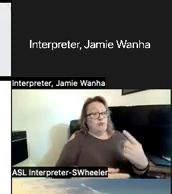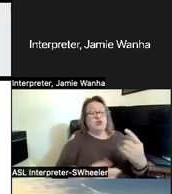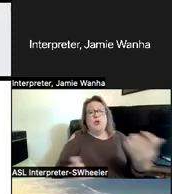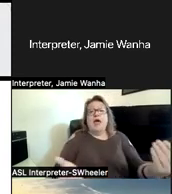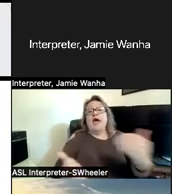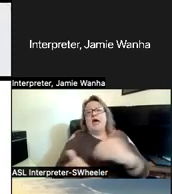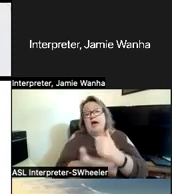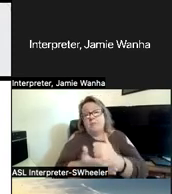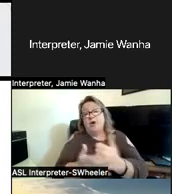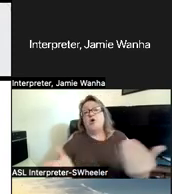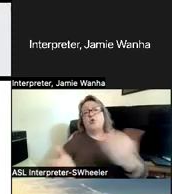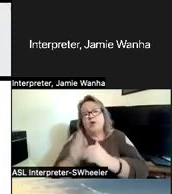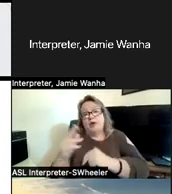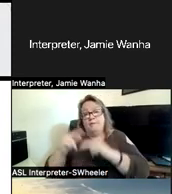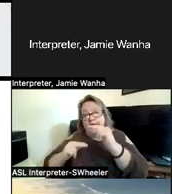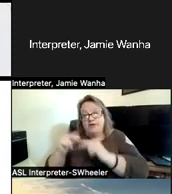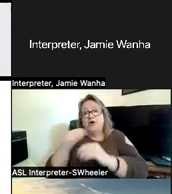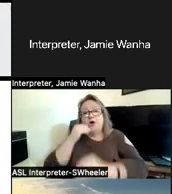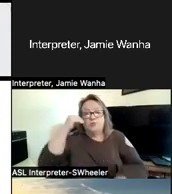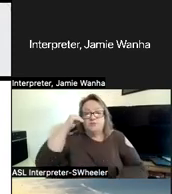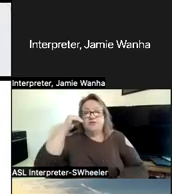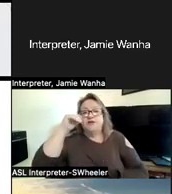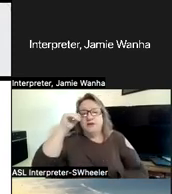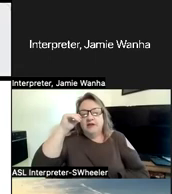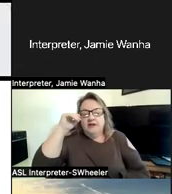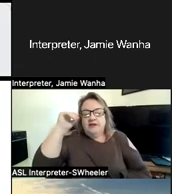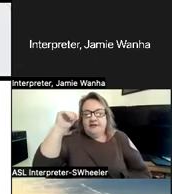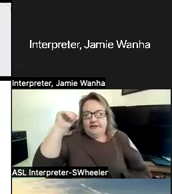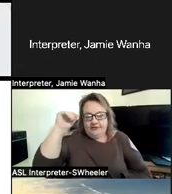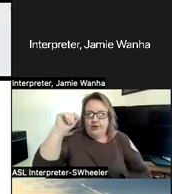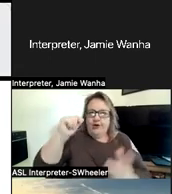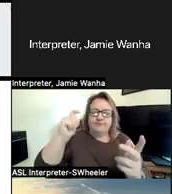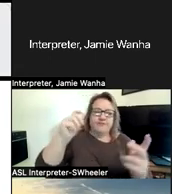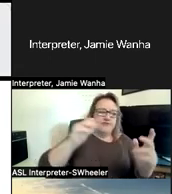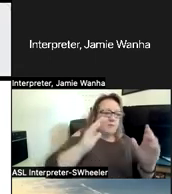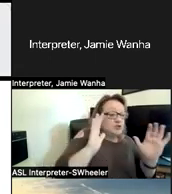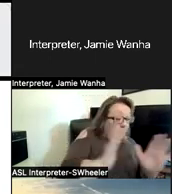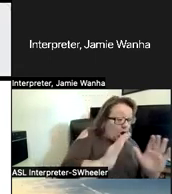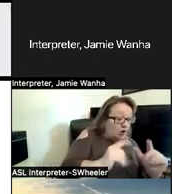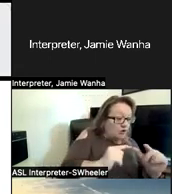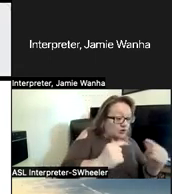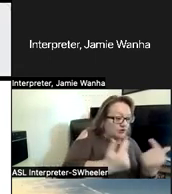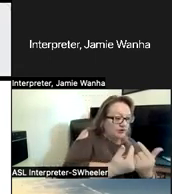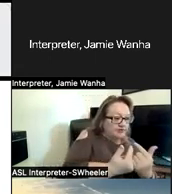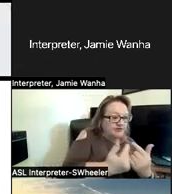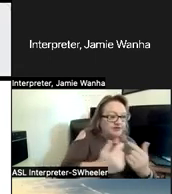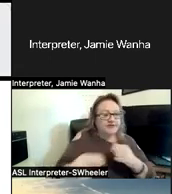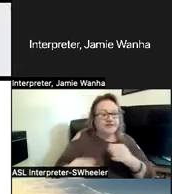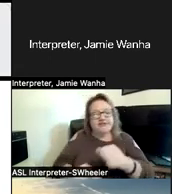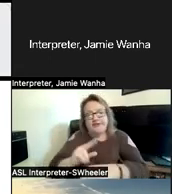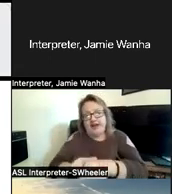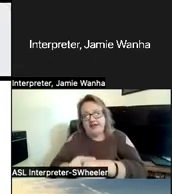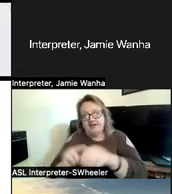So large spectrum of scope, from really small groups to national organizations and